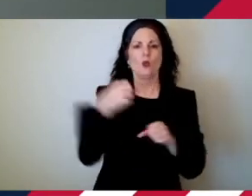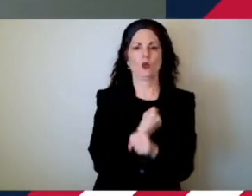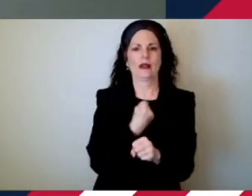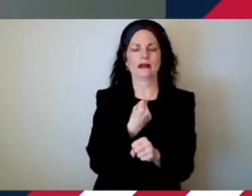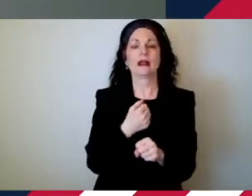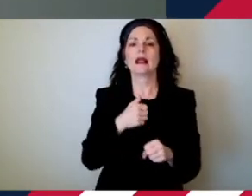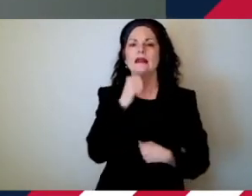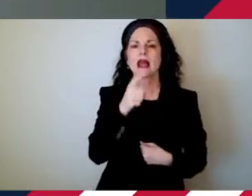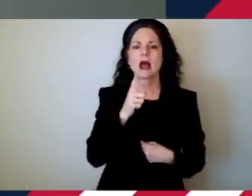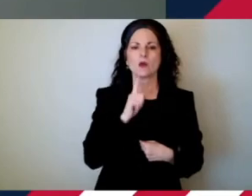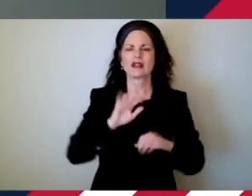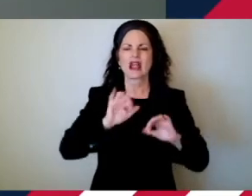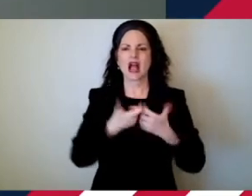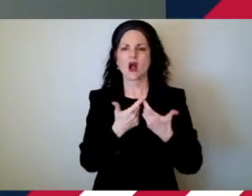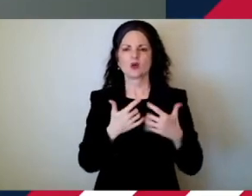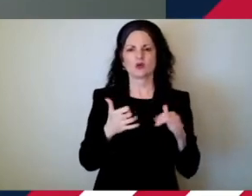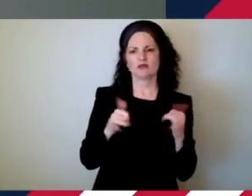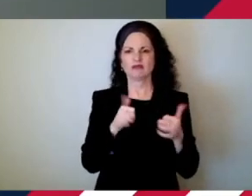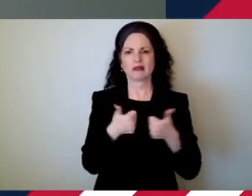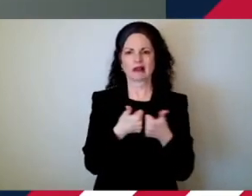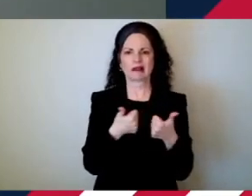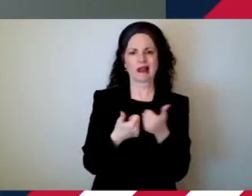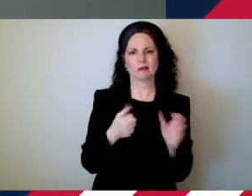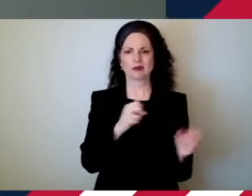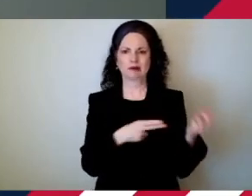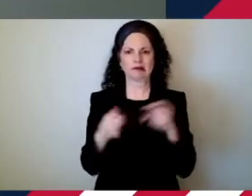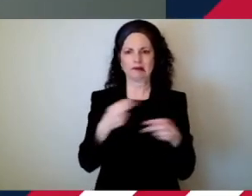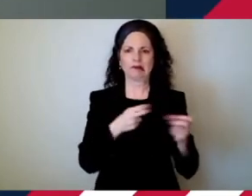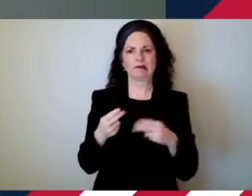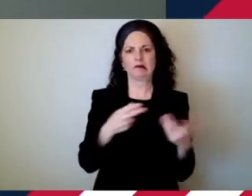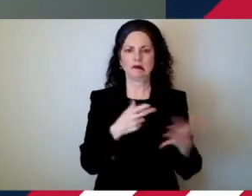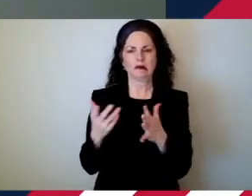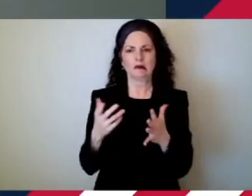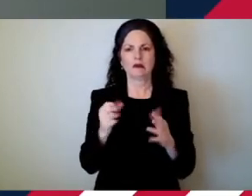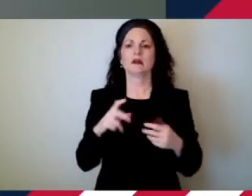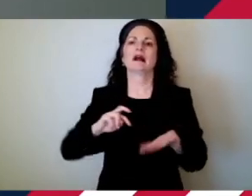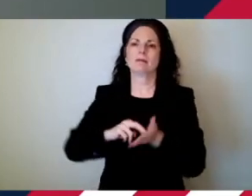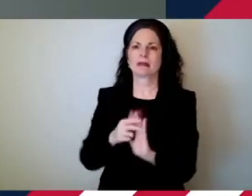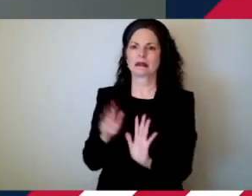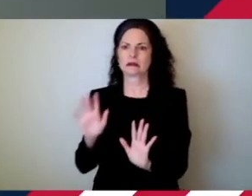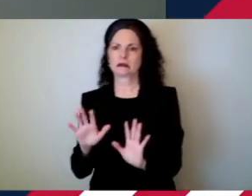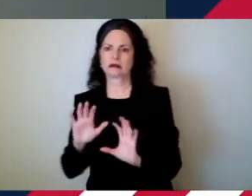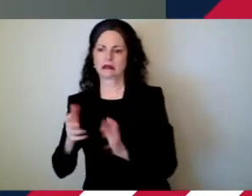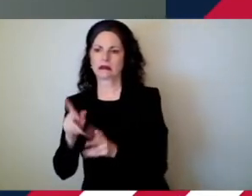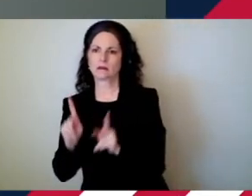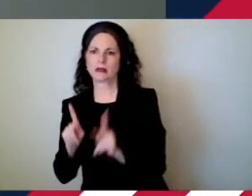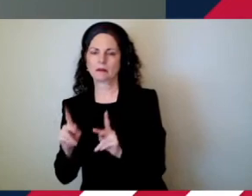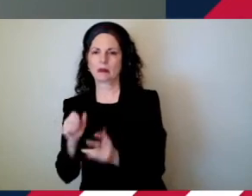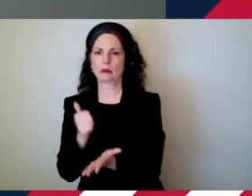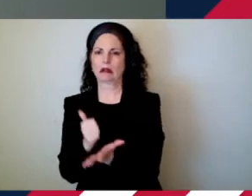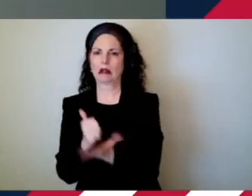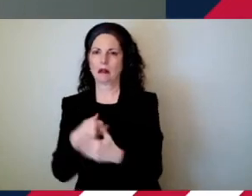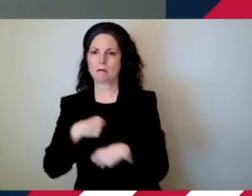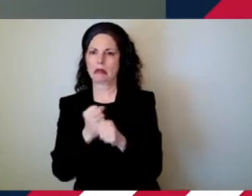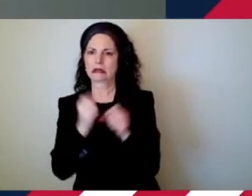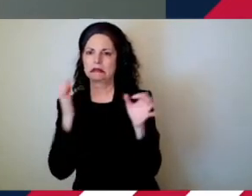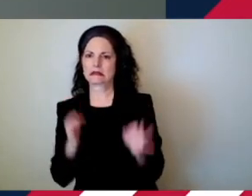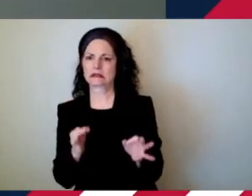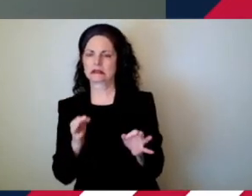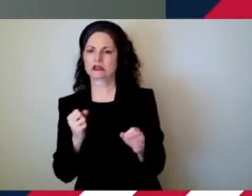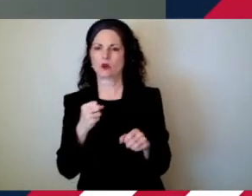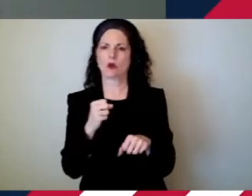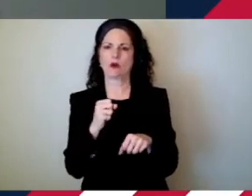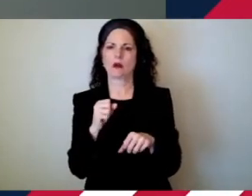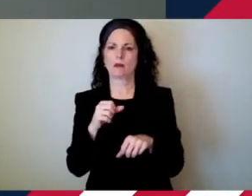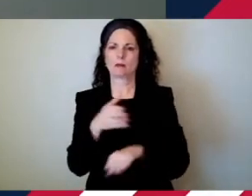did this year, will their party leaders weigh in to help decide our presidential candidate. I humbly ask you to vote yes on this